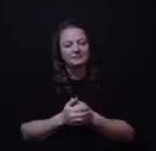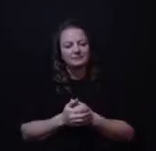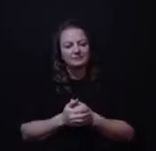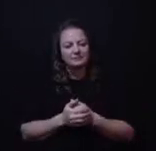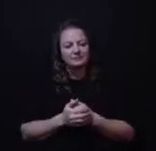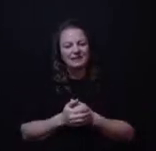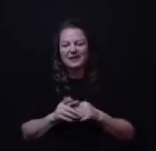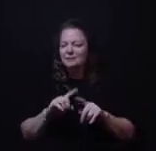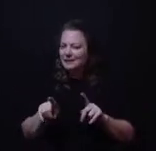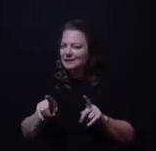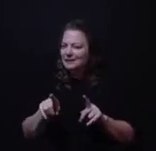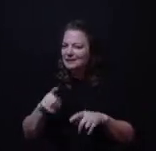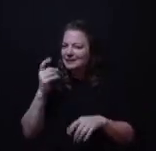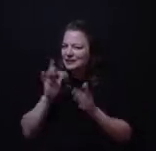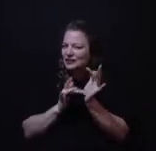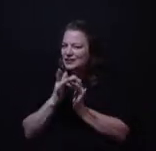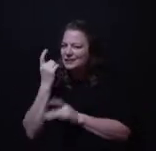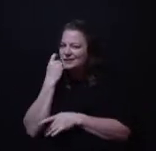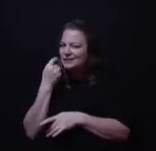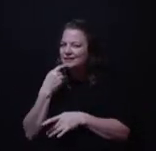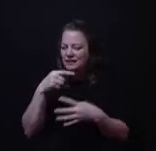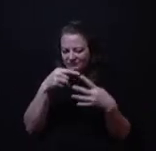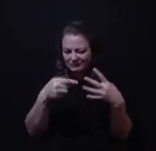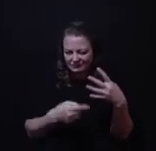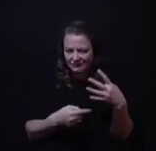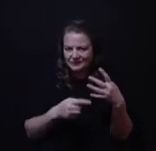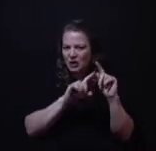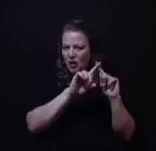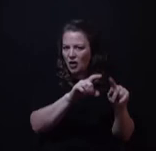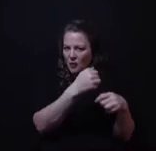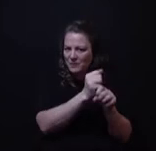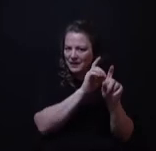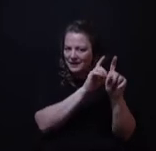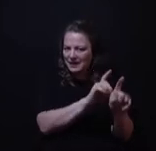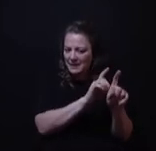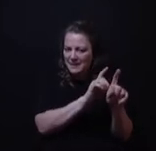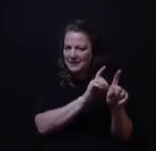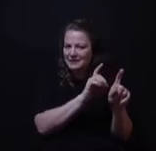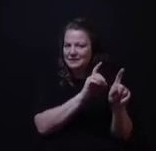But didn't Jesus just say, go make disciples, baptize, teach?